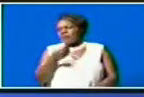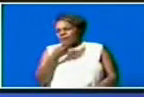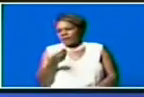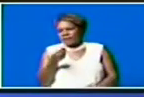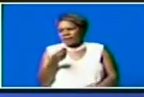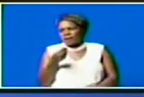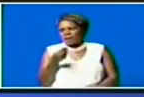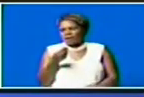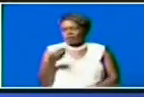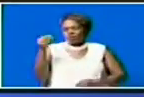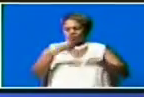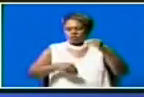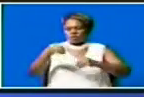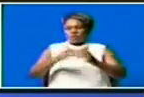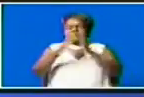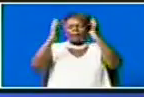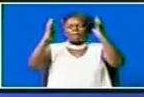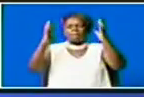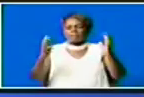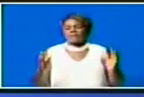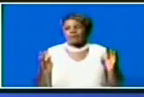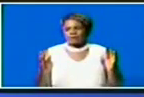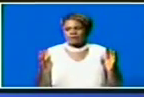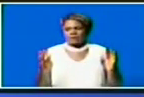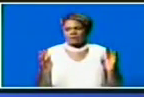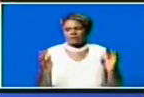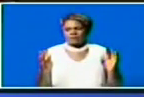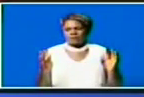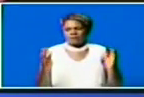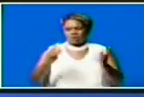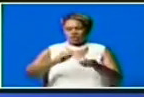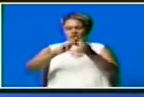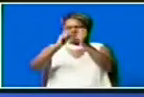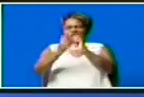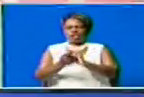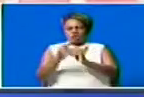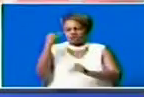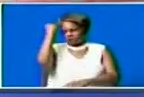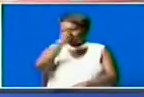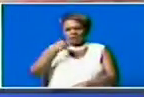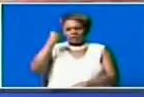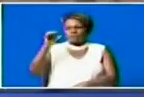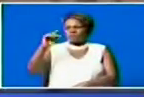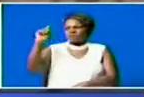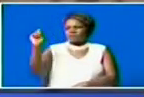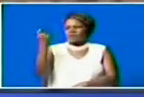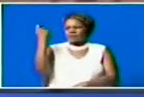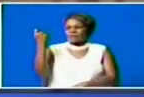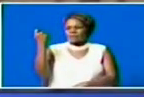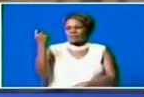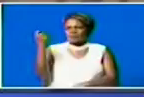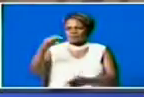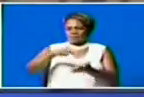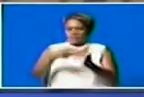men have contributed immensely into shaping the image of our country. Kenya is of age. It